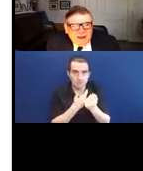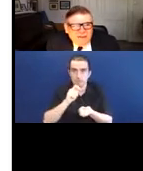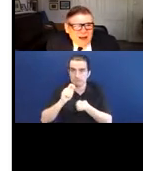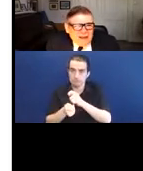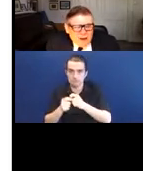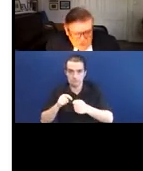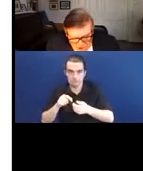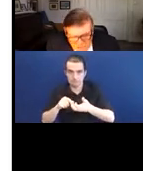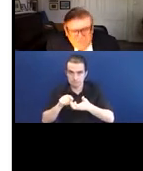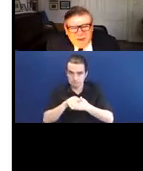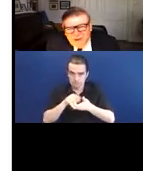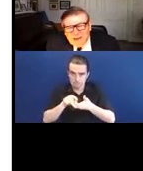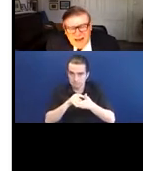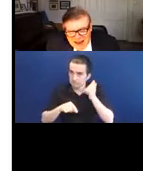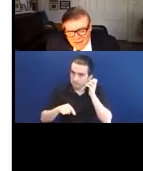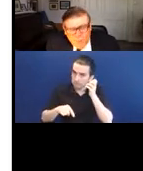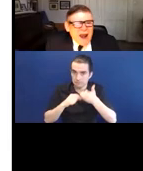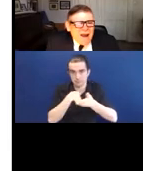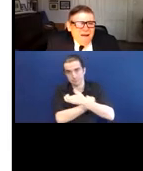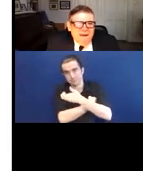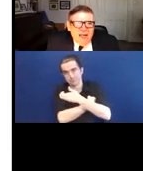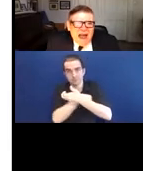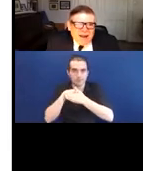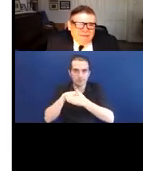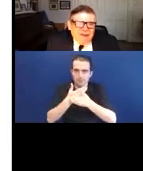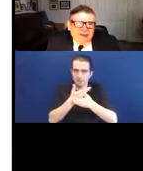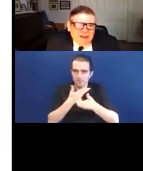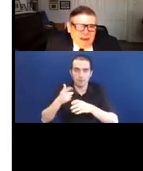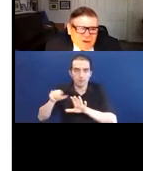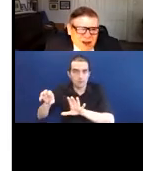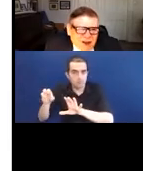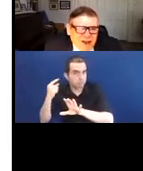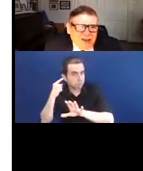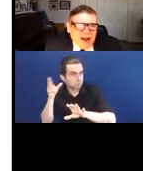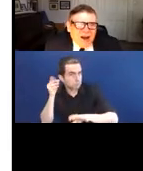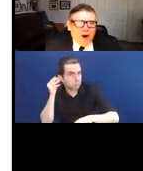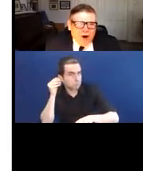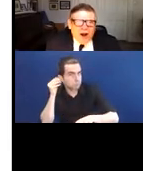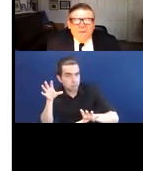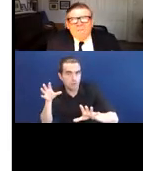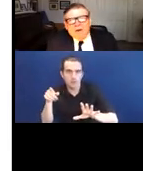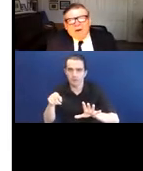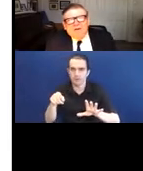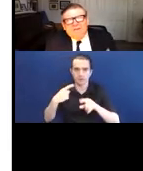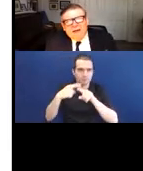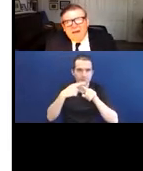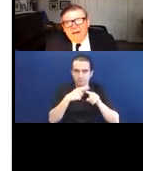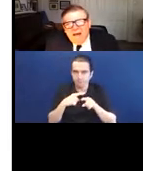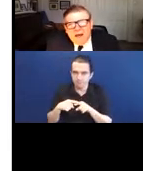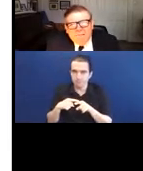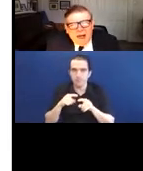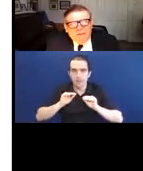one device, who's going to be using it and when? And if the disabled child needs to take longer because of